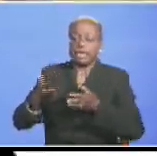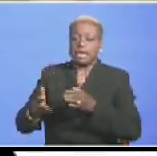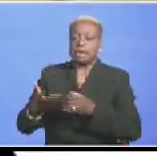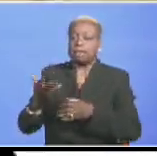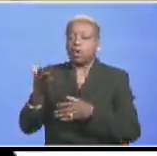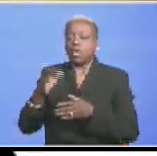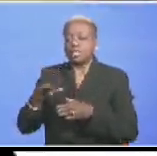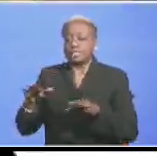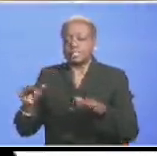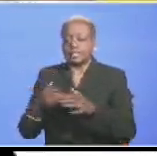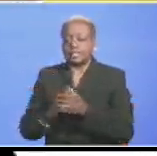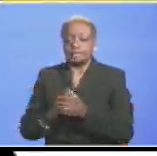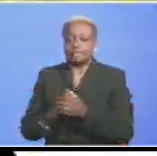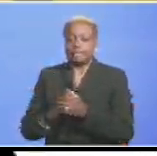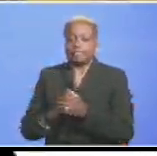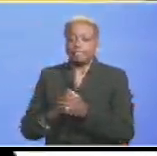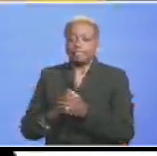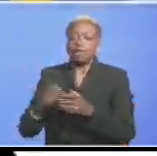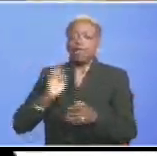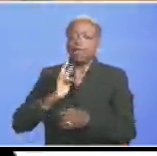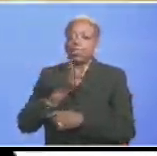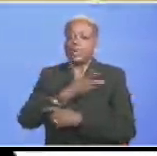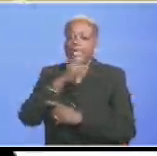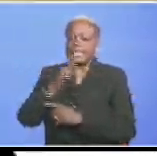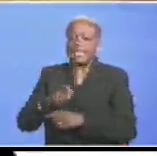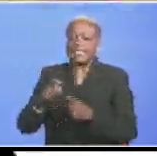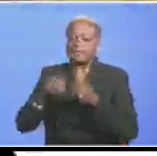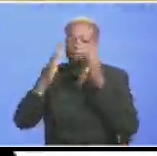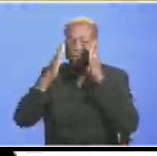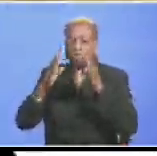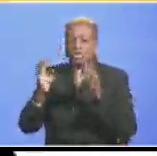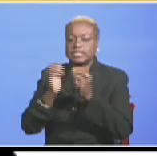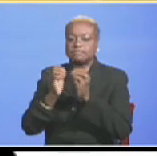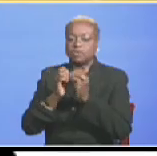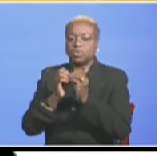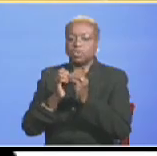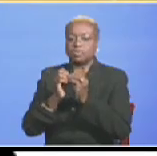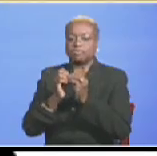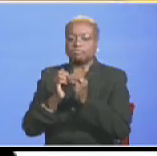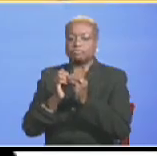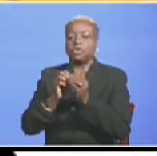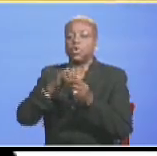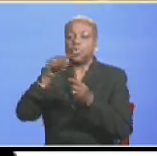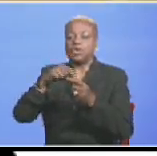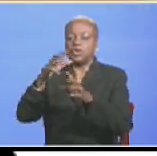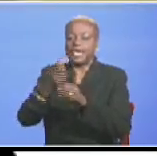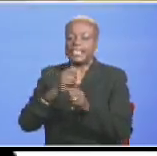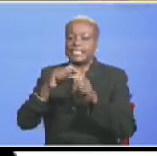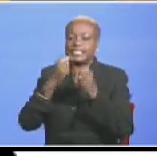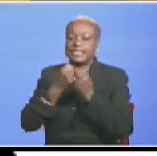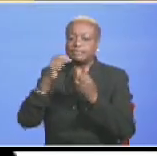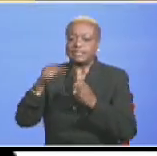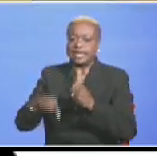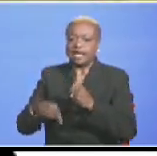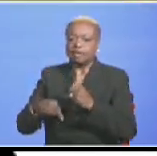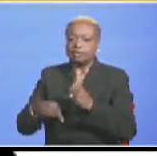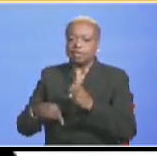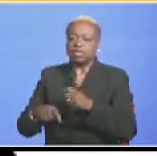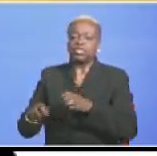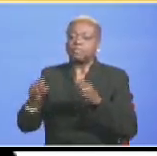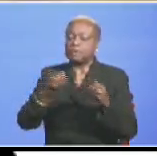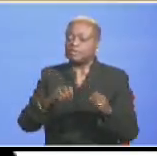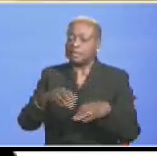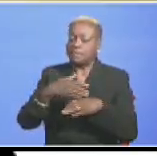match. We just need to focus more on when we get a team down. To be able to put them away to